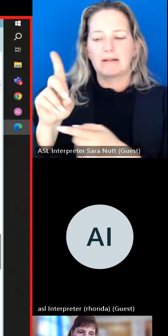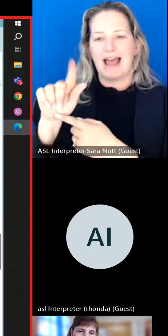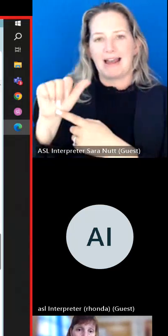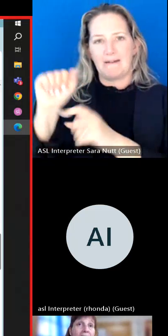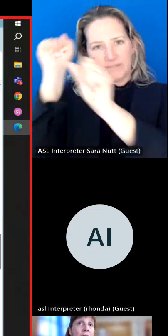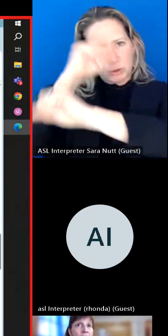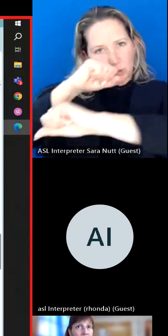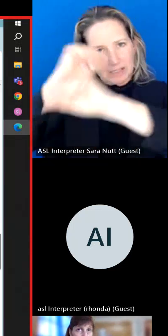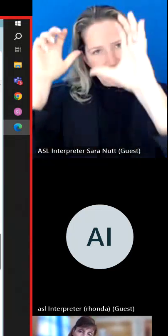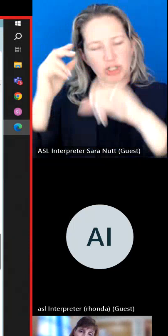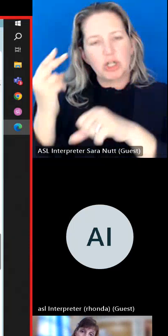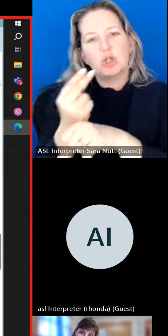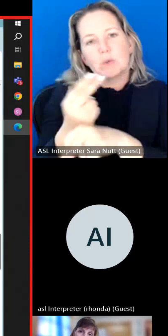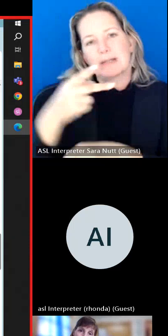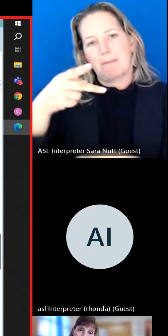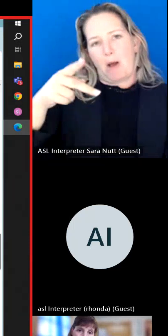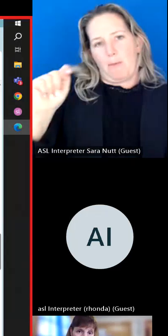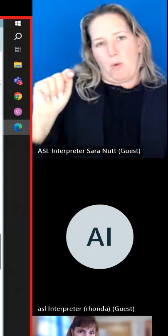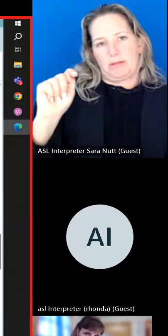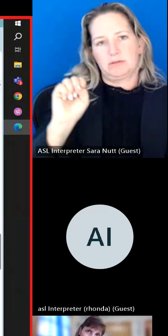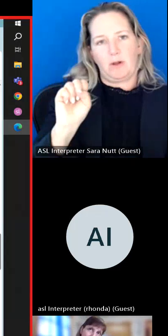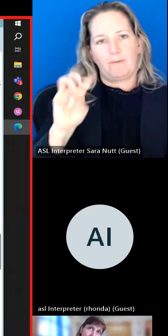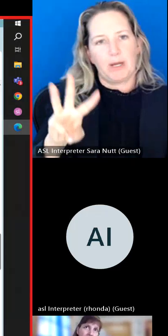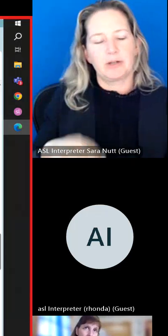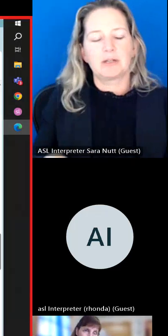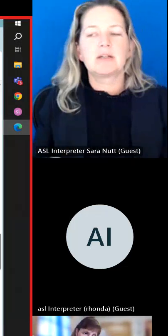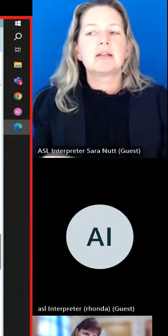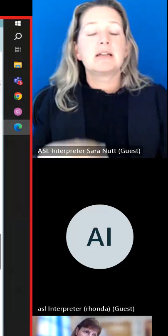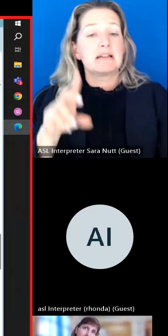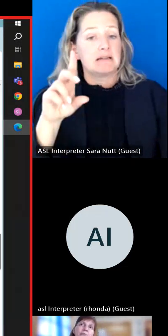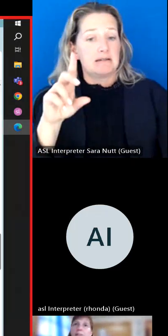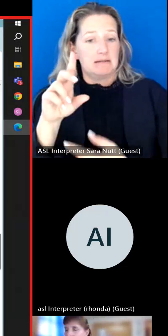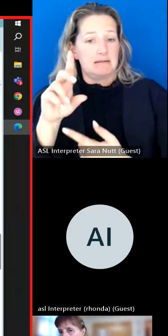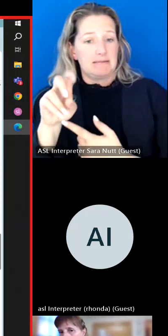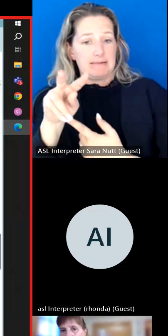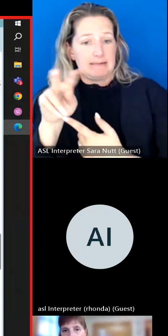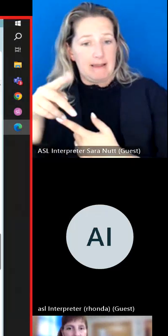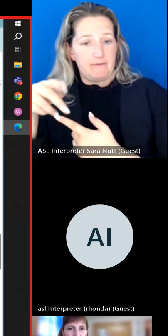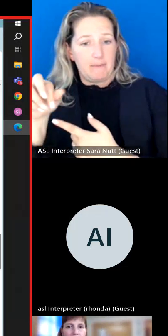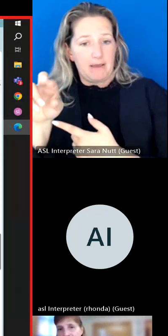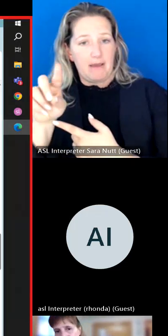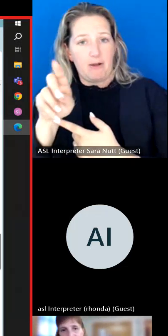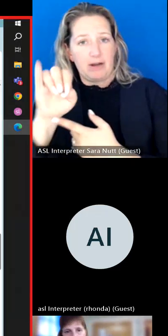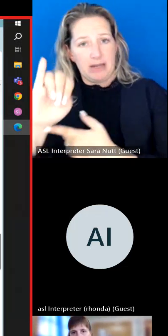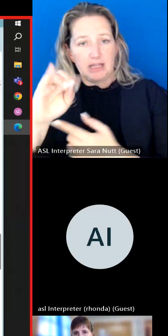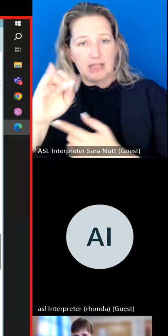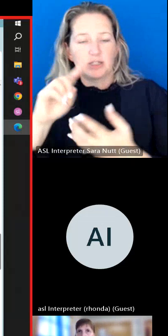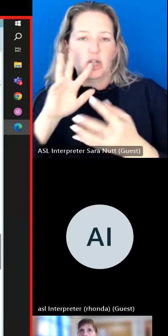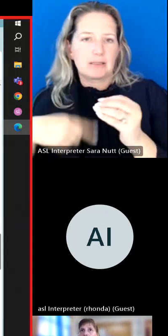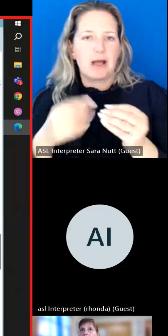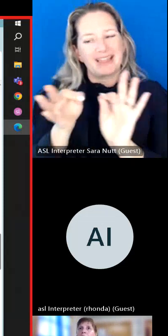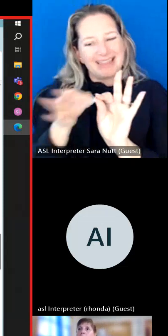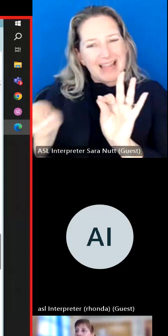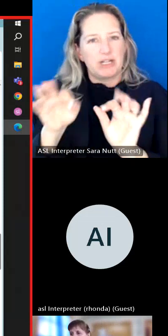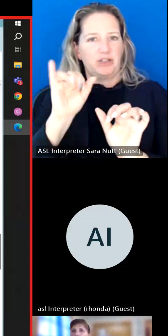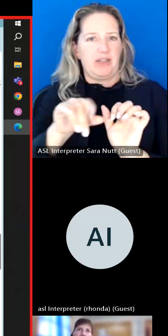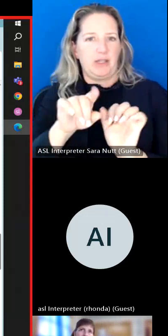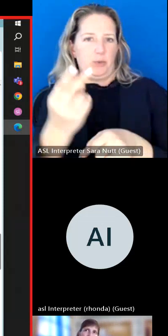suggests that the language that you use can suggest the format. For example, geographic suggests a